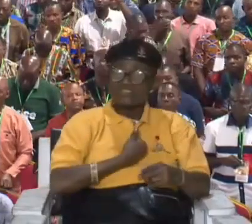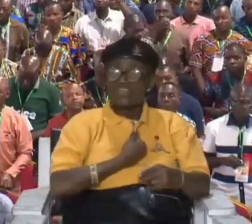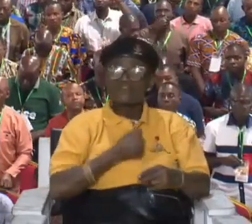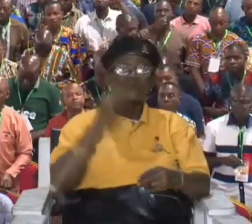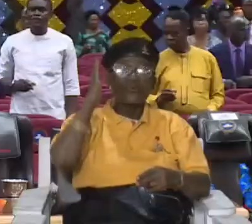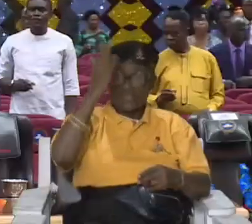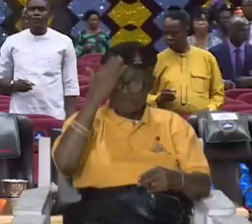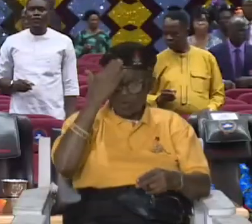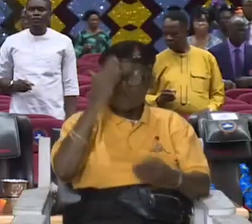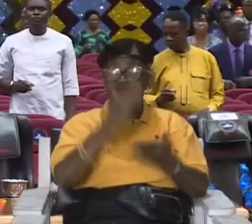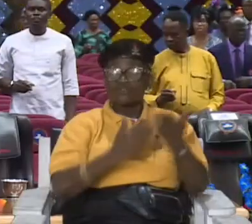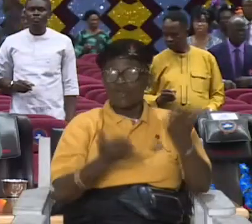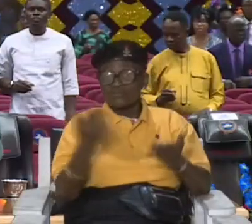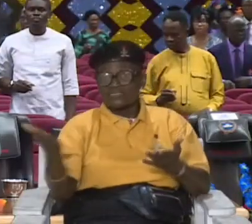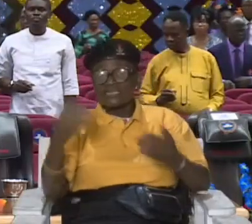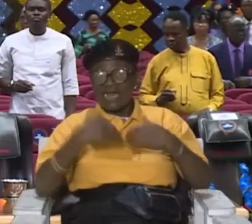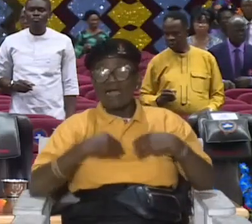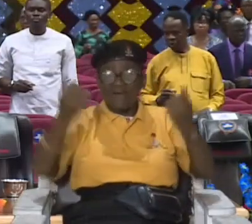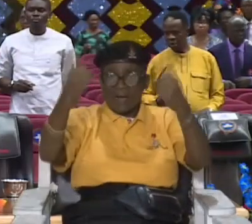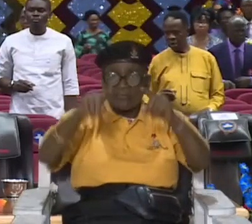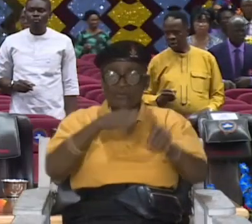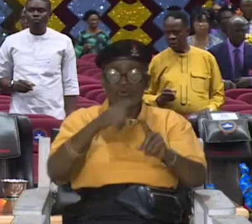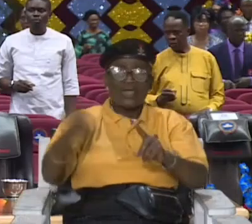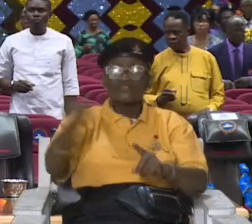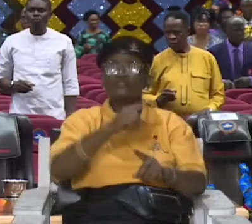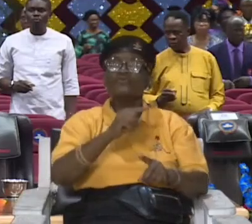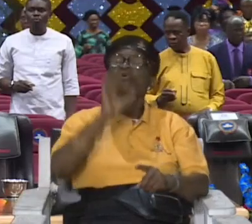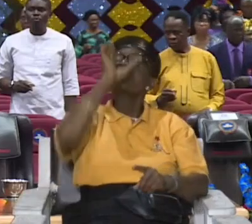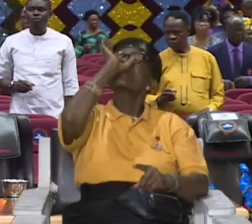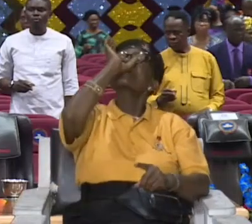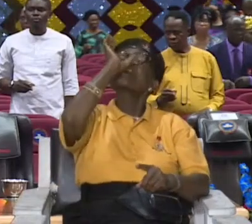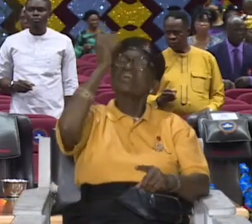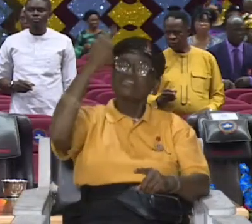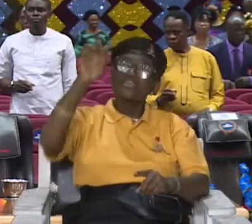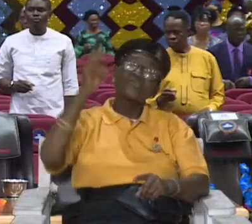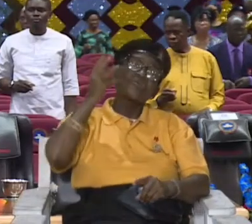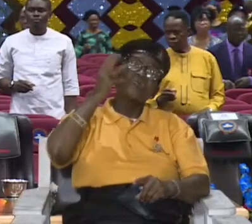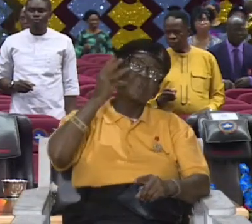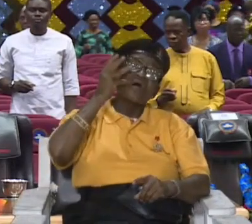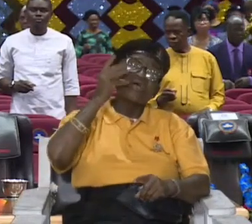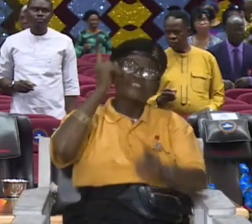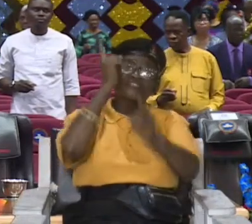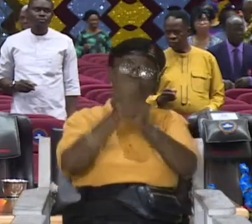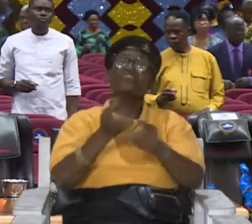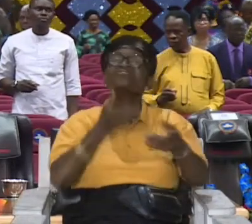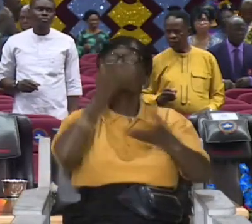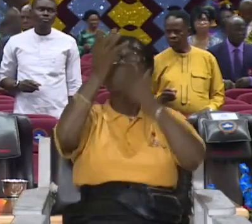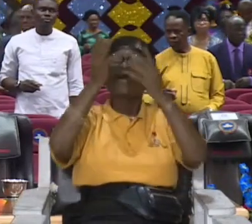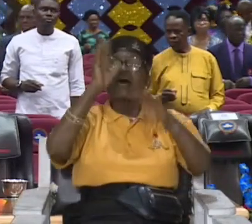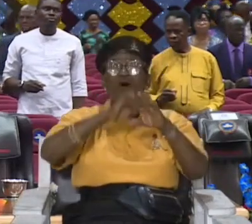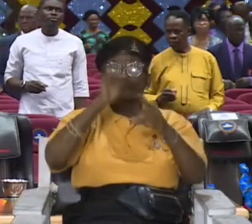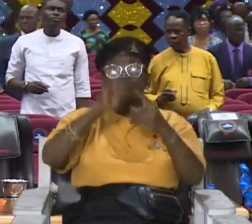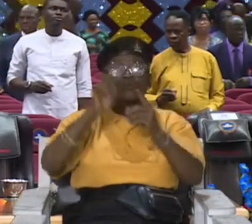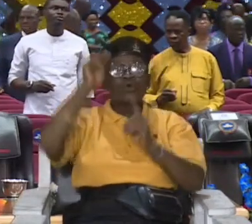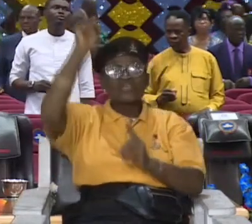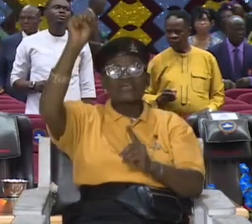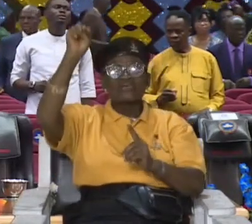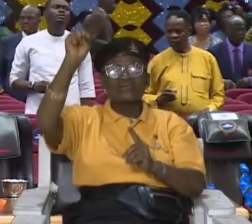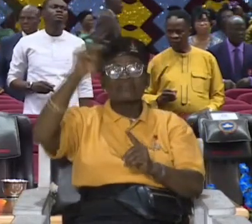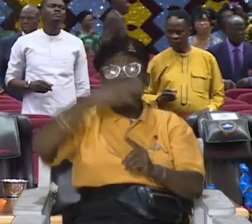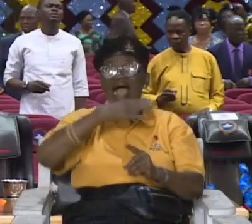So when you drink the fire, when you drink the wine, just cry unto him and say, Father, let the fire fall.